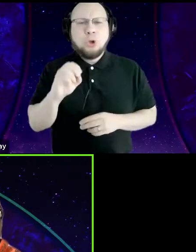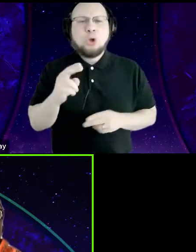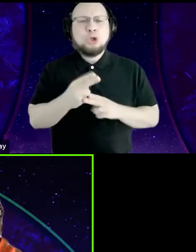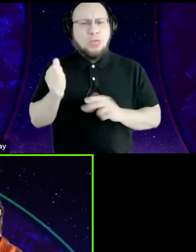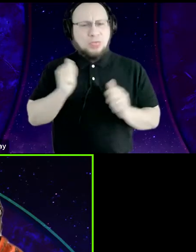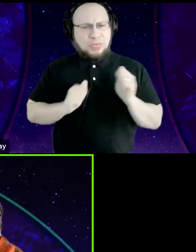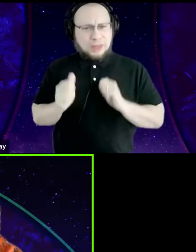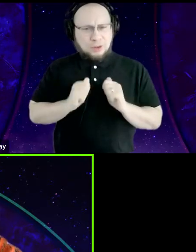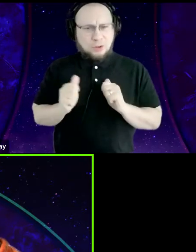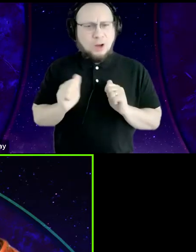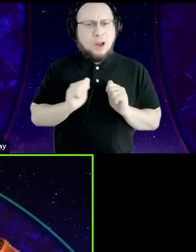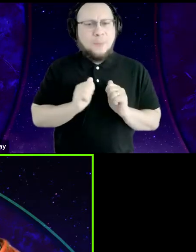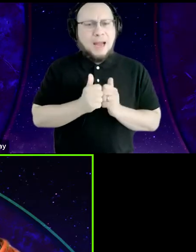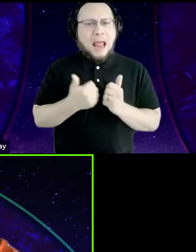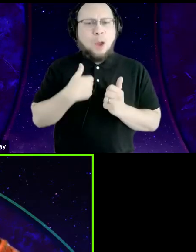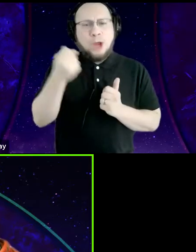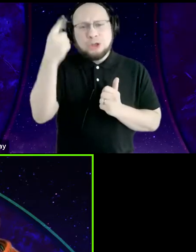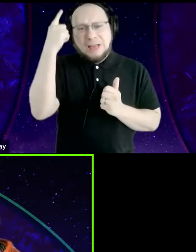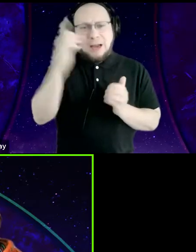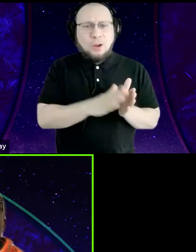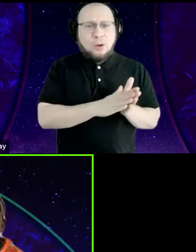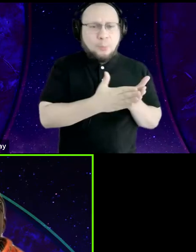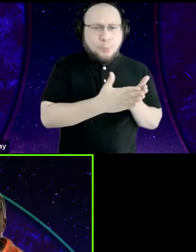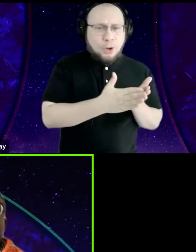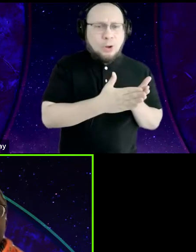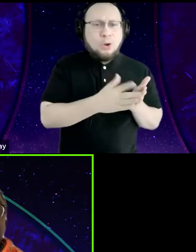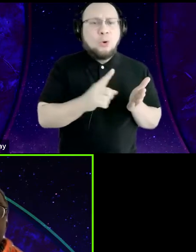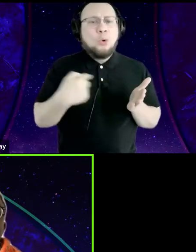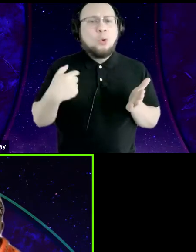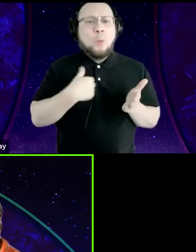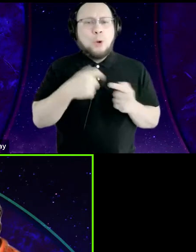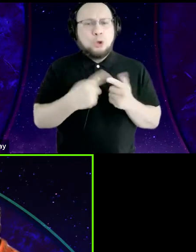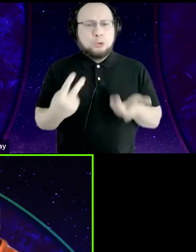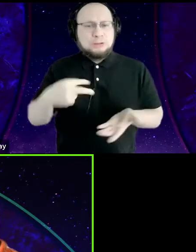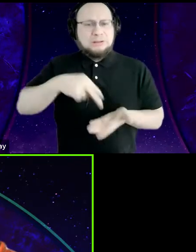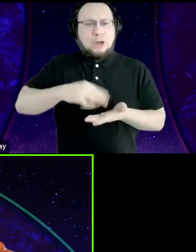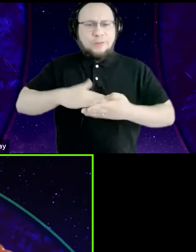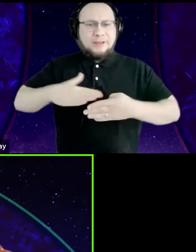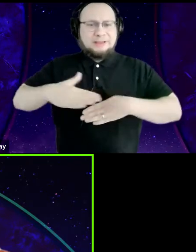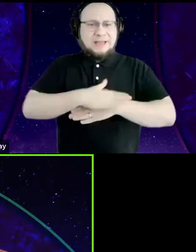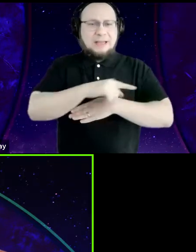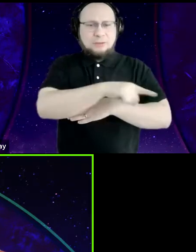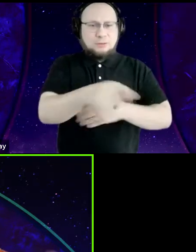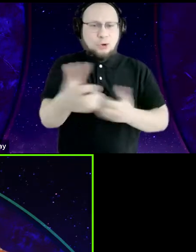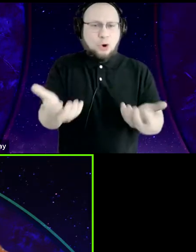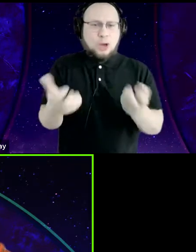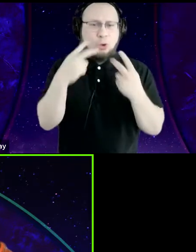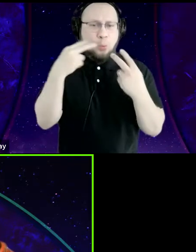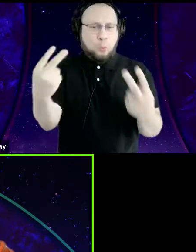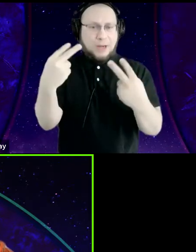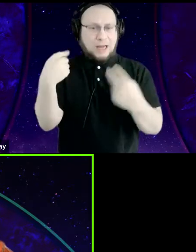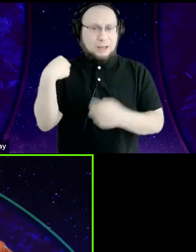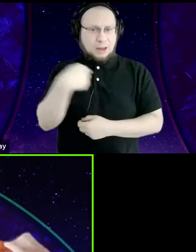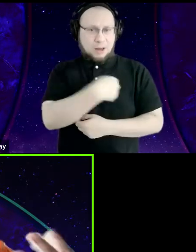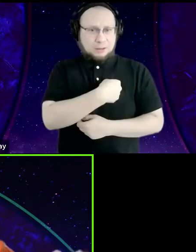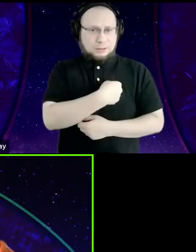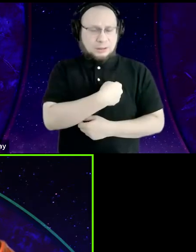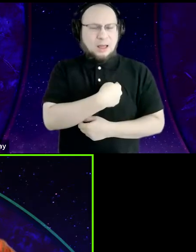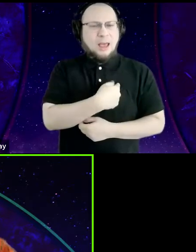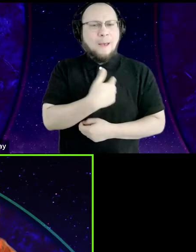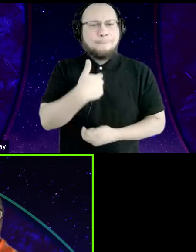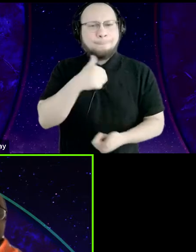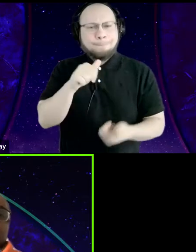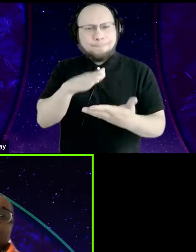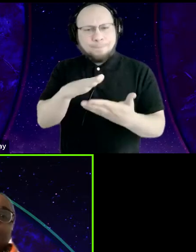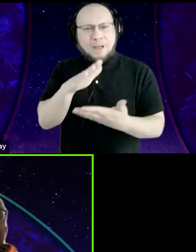in the same way in which we understand text and we prepare to be witnessed on a stage, that's the same way in which I approach like professional